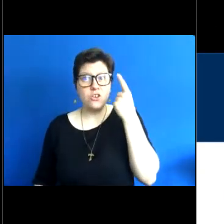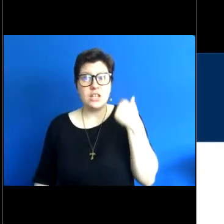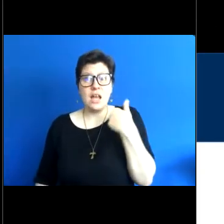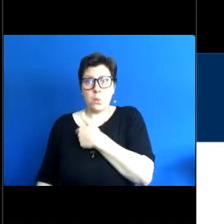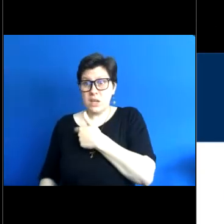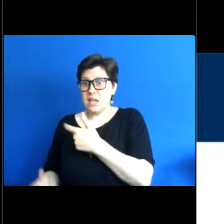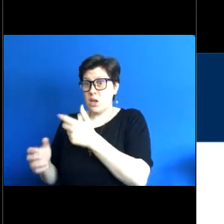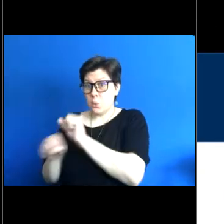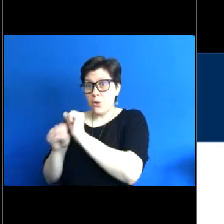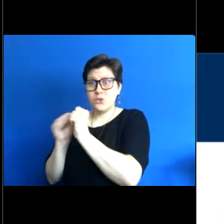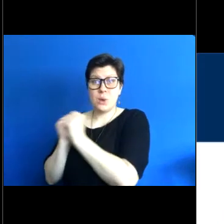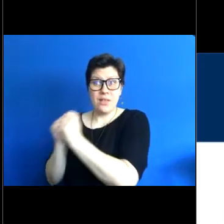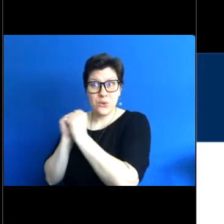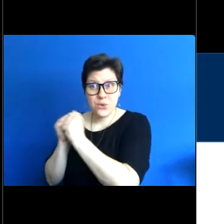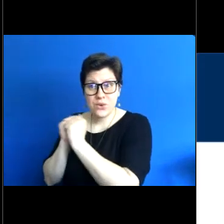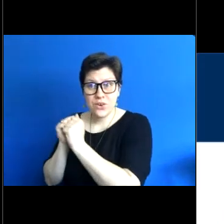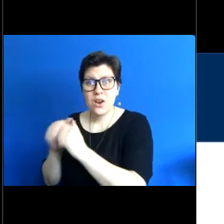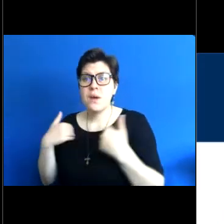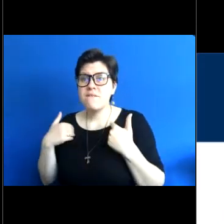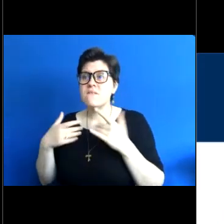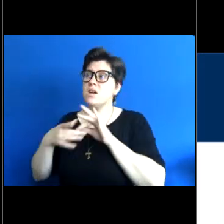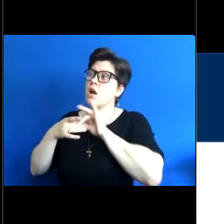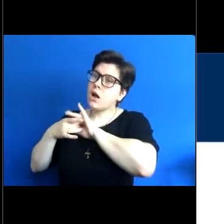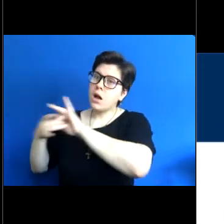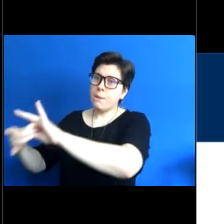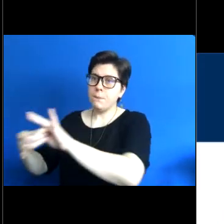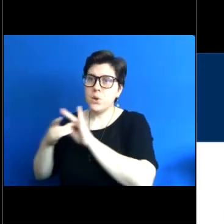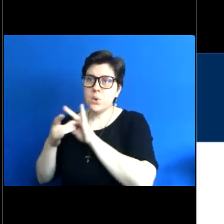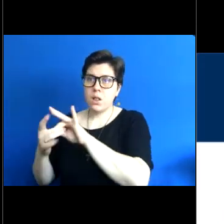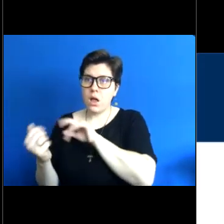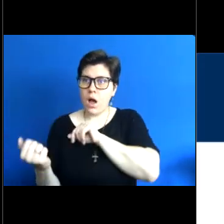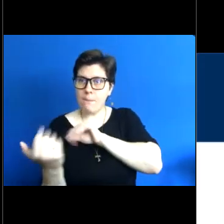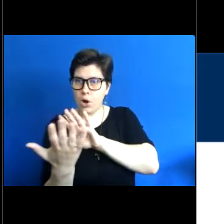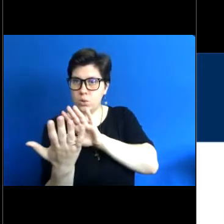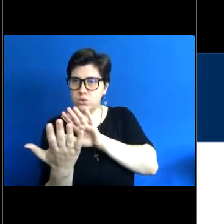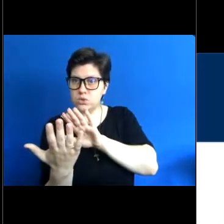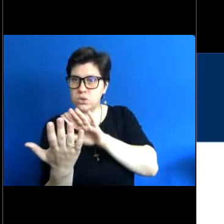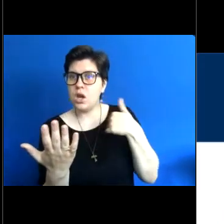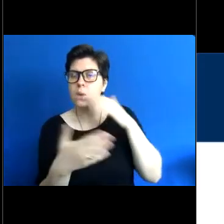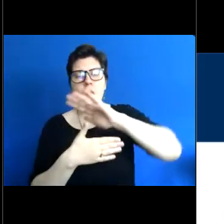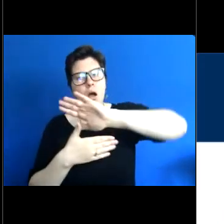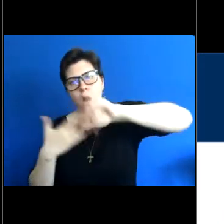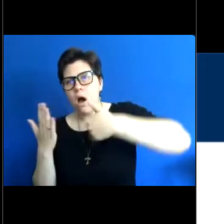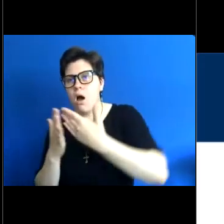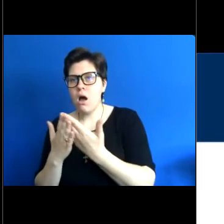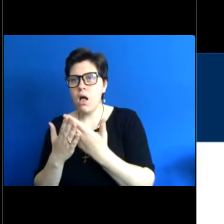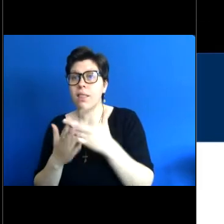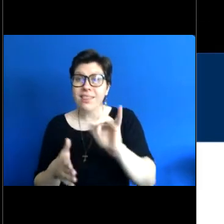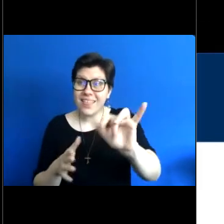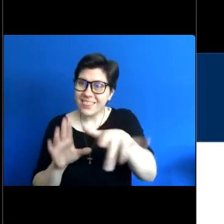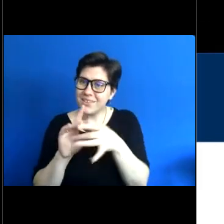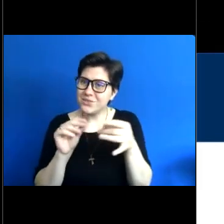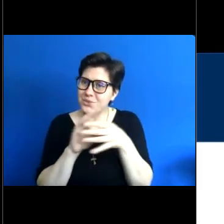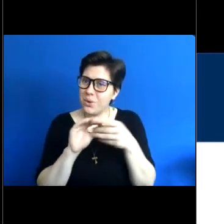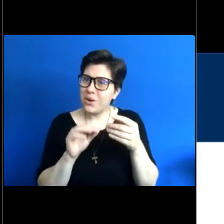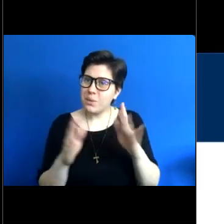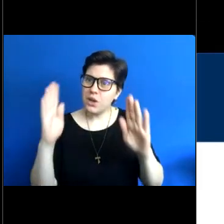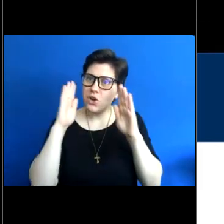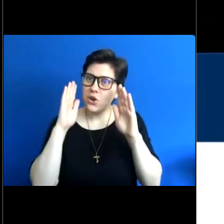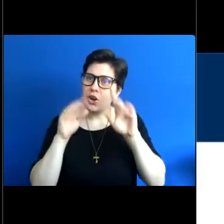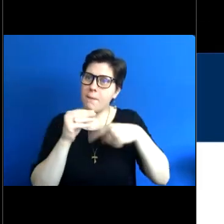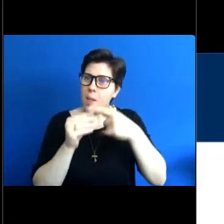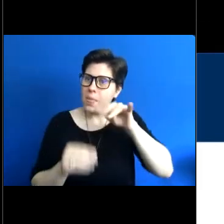together. We need to have a communal approach for faith formation where we all, like that beautiful story that we were listening to,